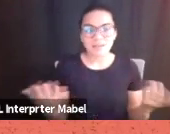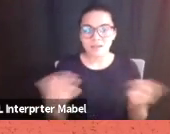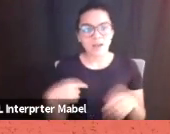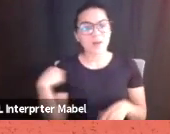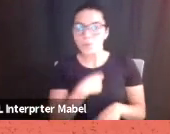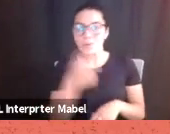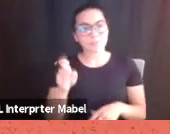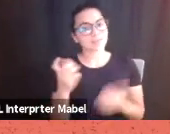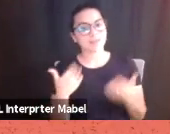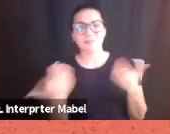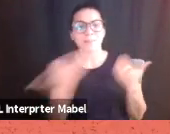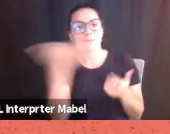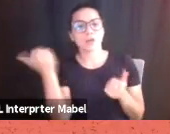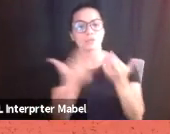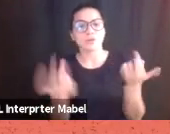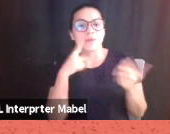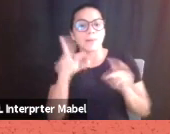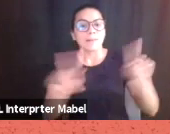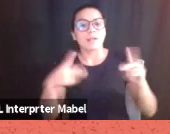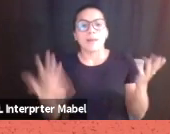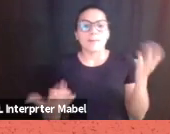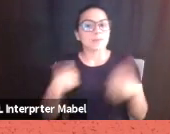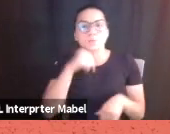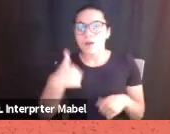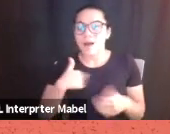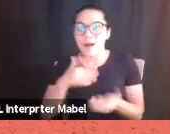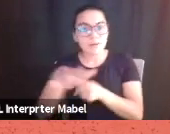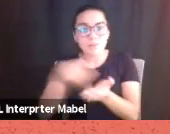not have the means to pay for their own needed therapy.